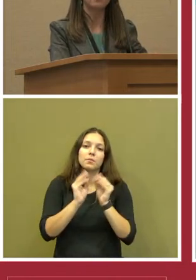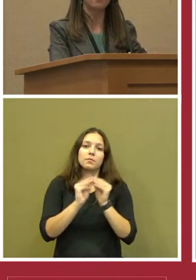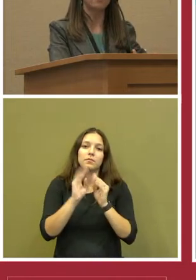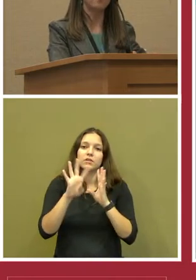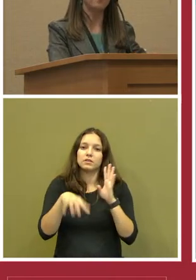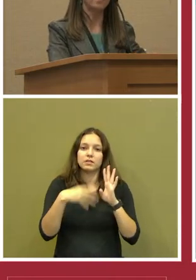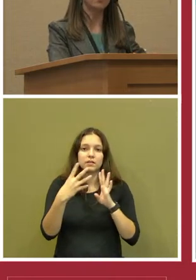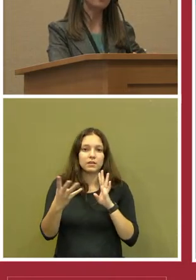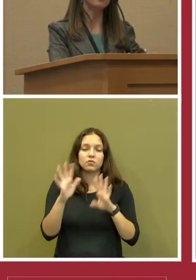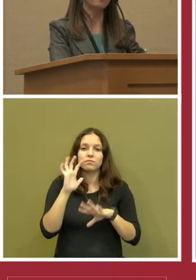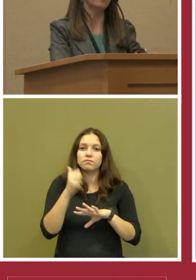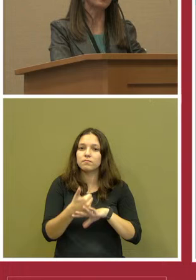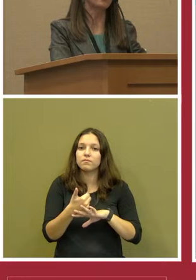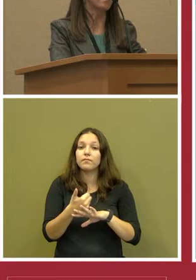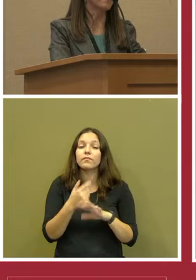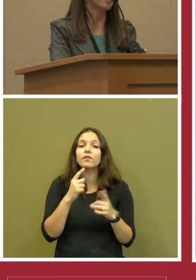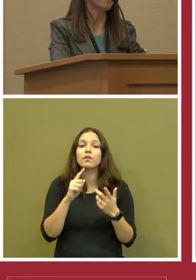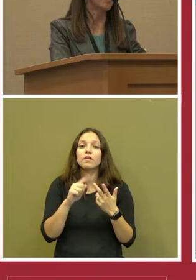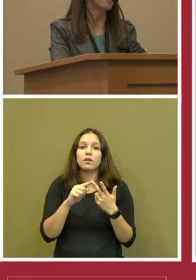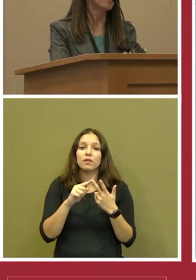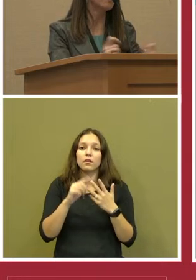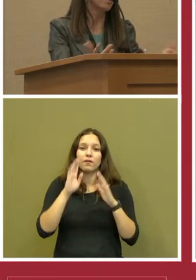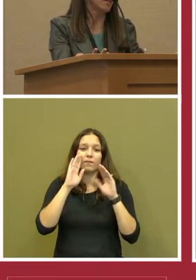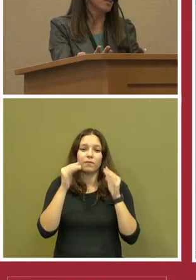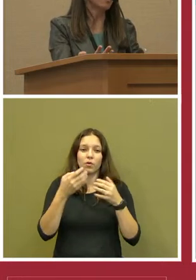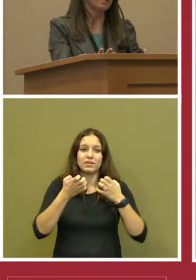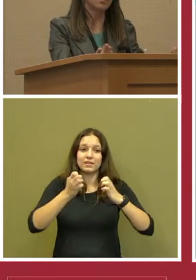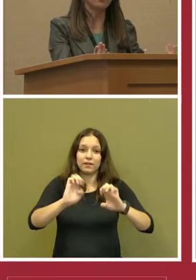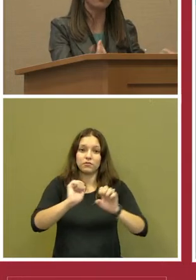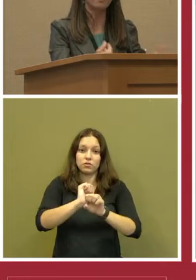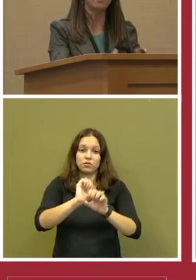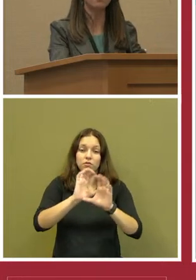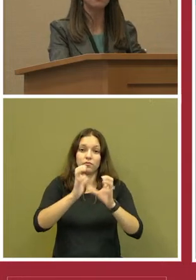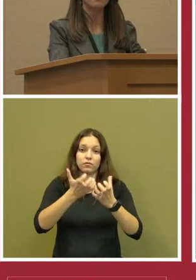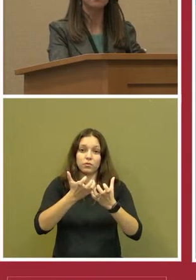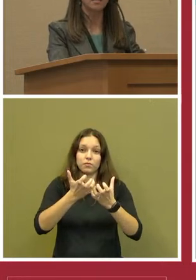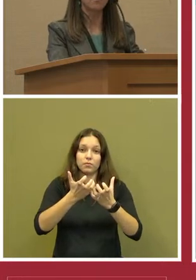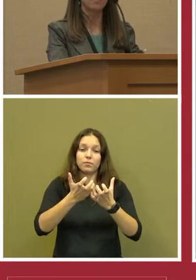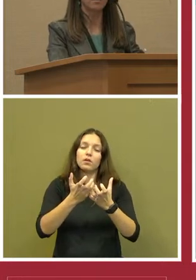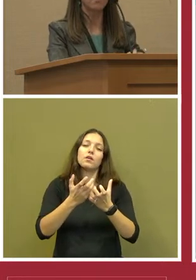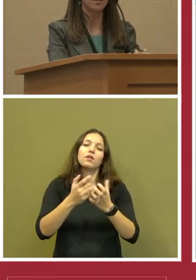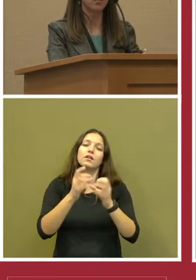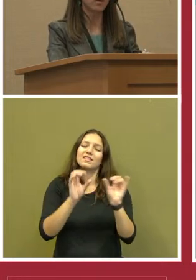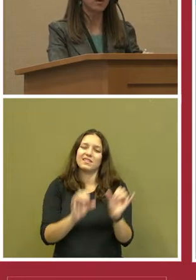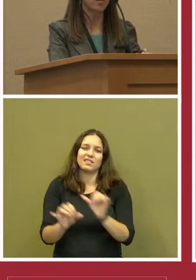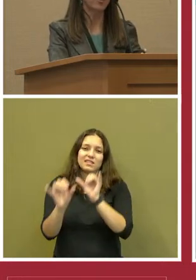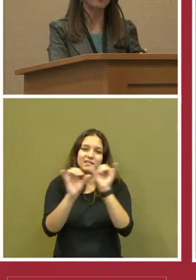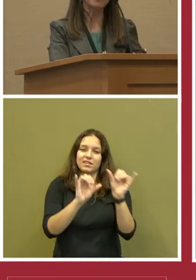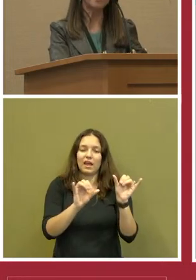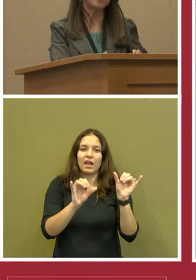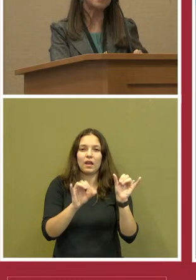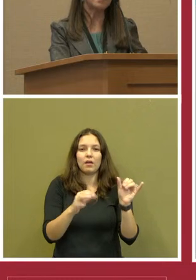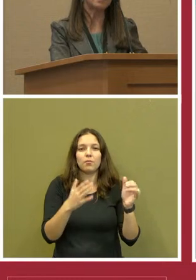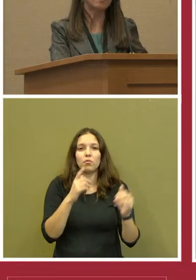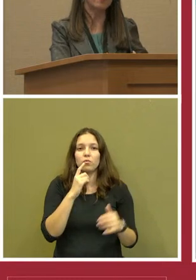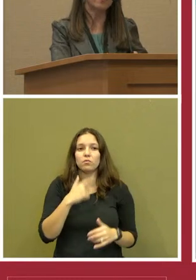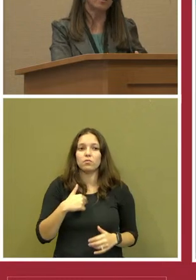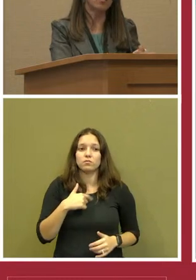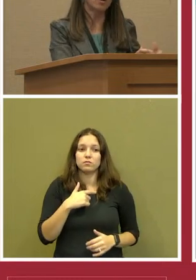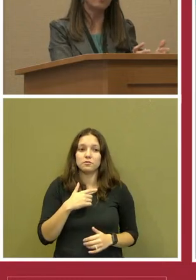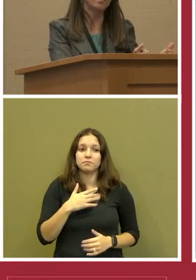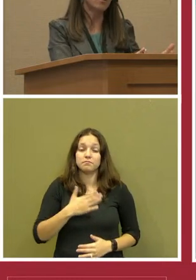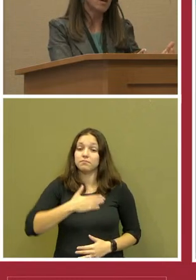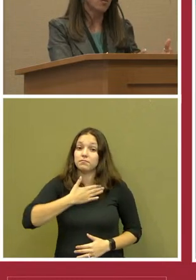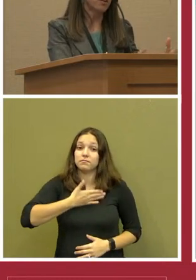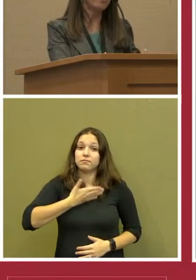format, as well as the focus and efforts of the group, all of those things will essentially remain the same. And we were pretty pleased that that